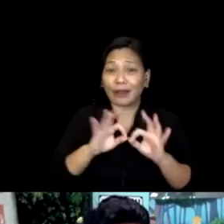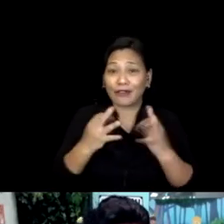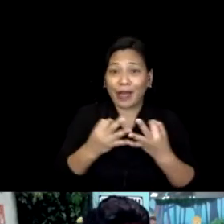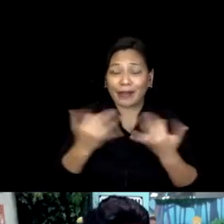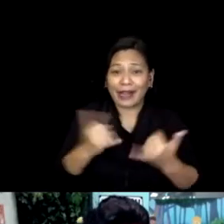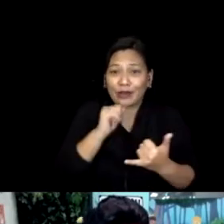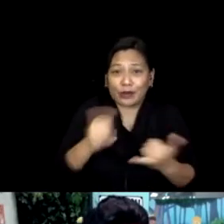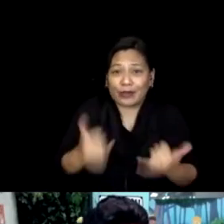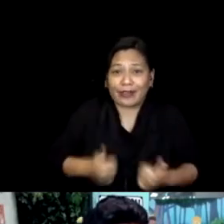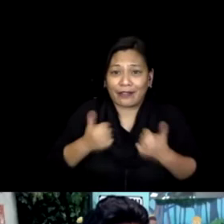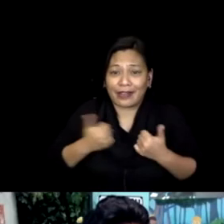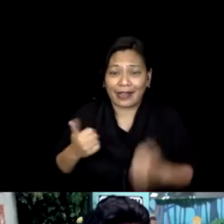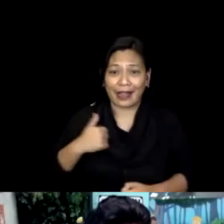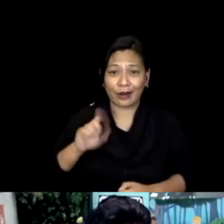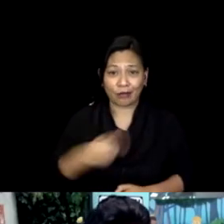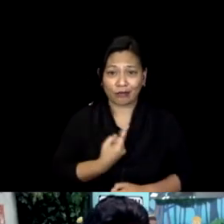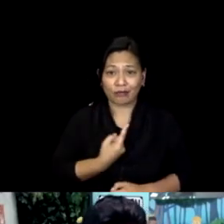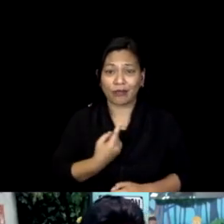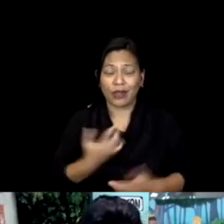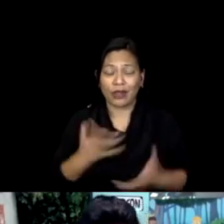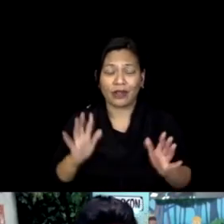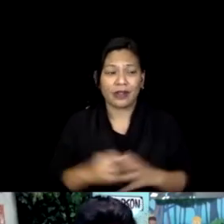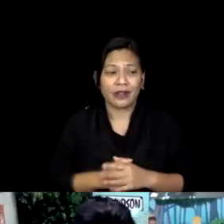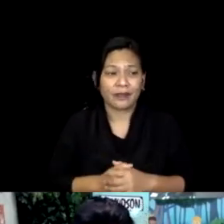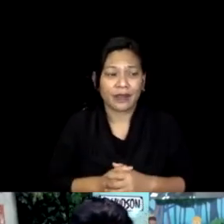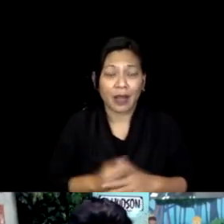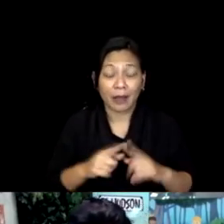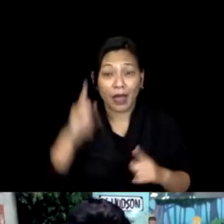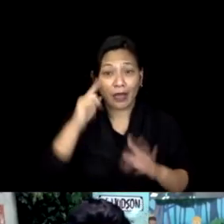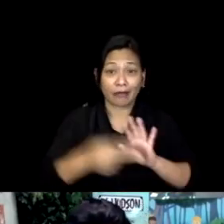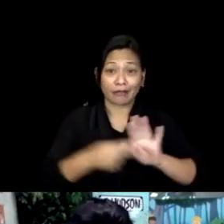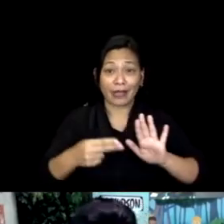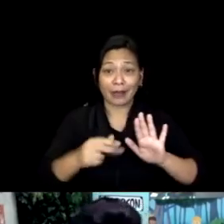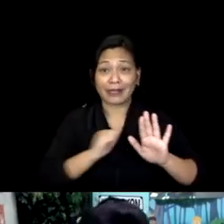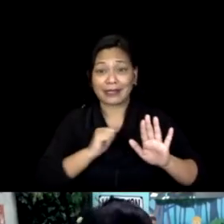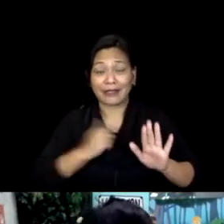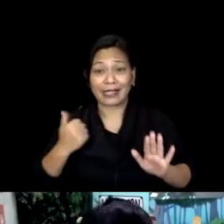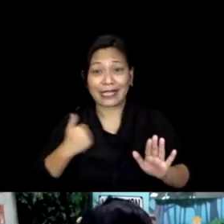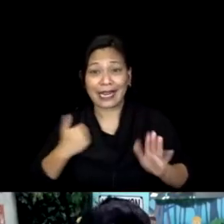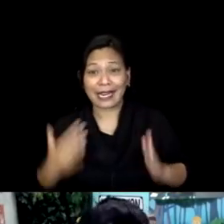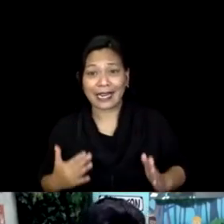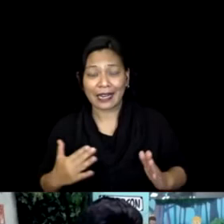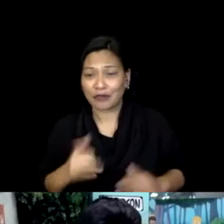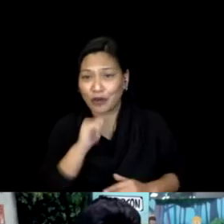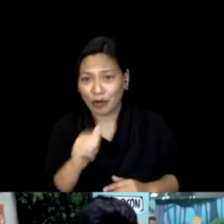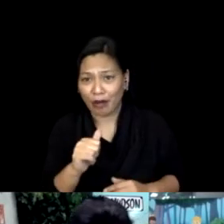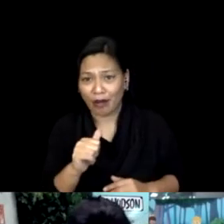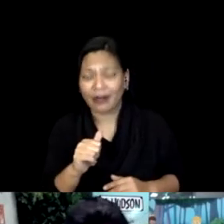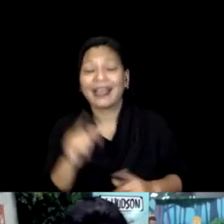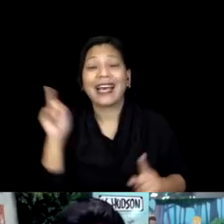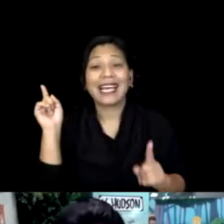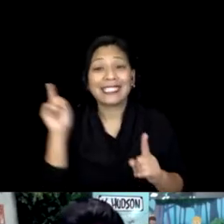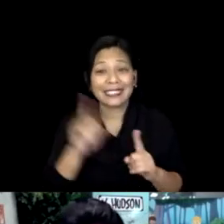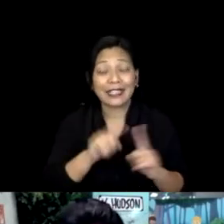never thought that I never really thought of myself as Canadian, or until I went away